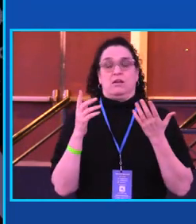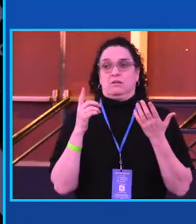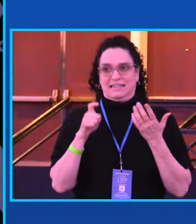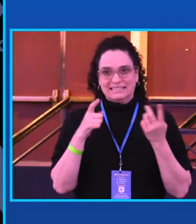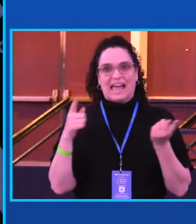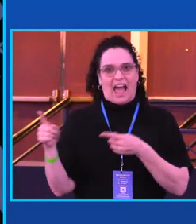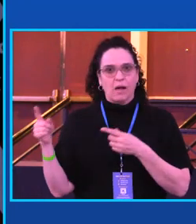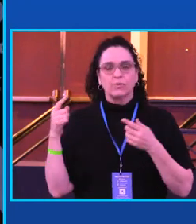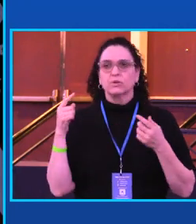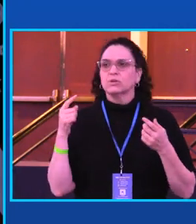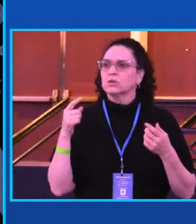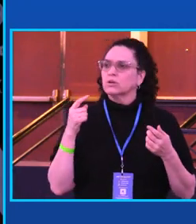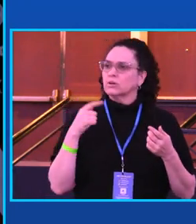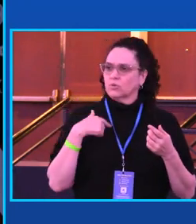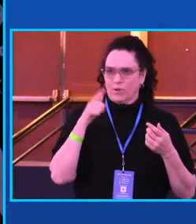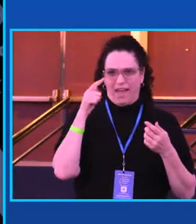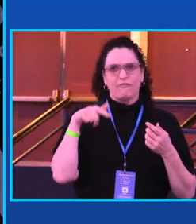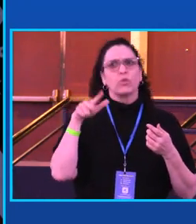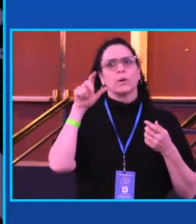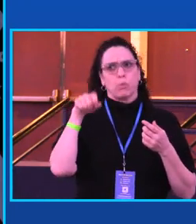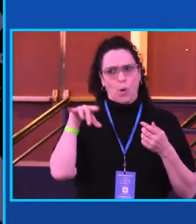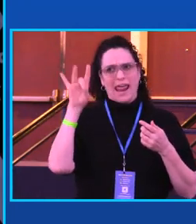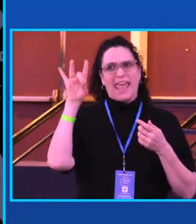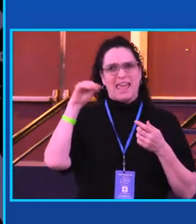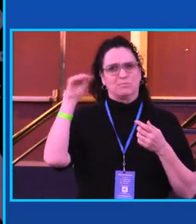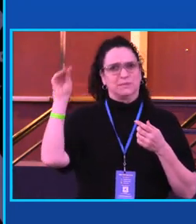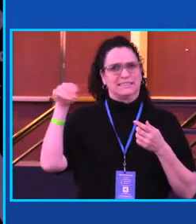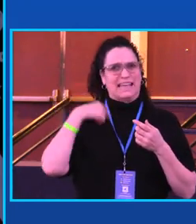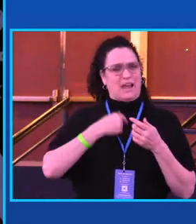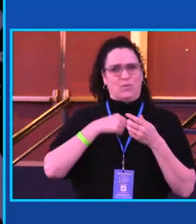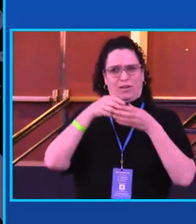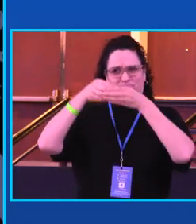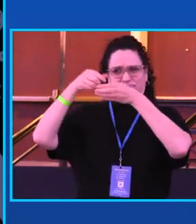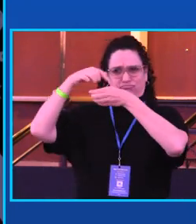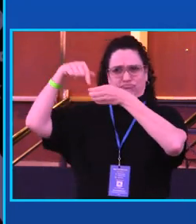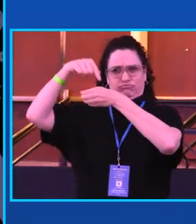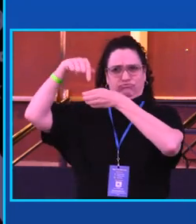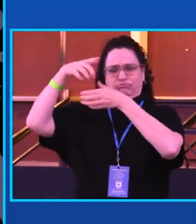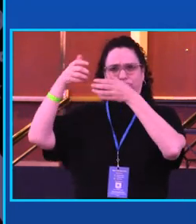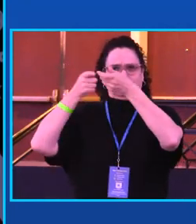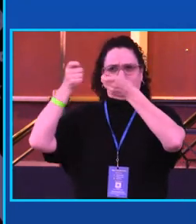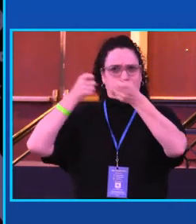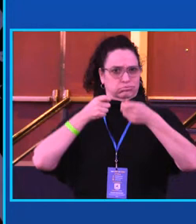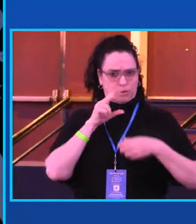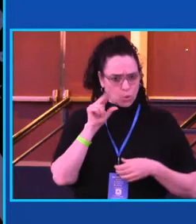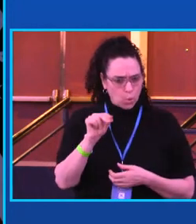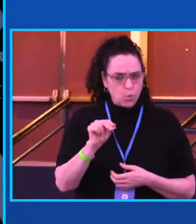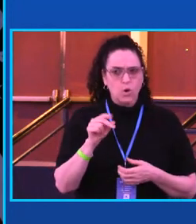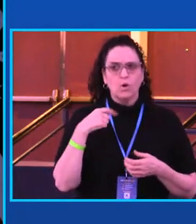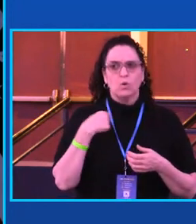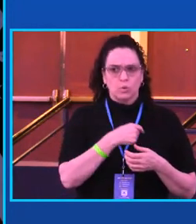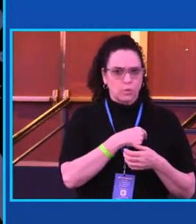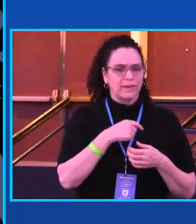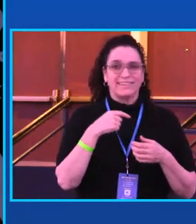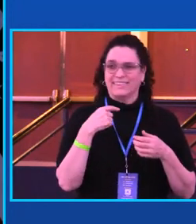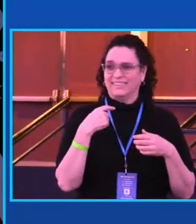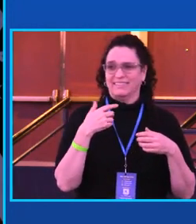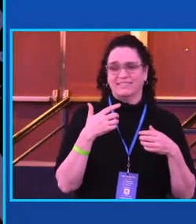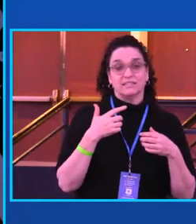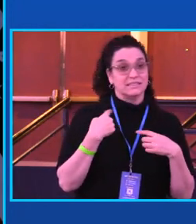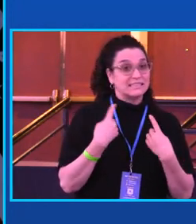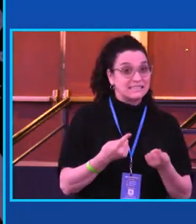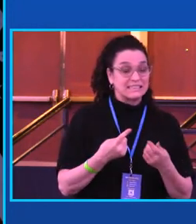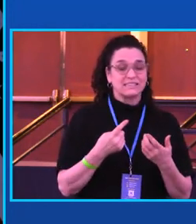rate ticked down to 3.8%. If you're thinking, I haven't heard it be that low in a while, well, it hasn't been that low since the pandemic began.